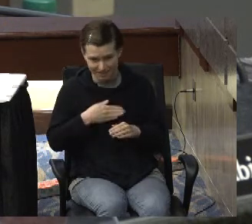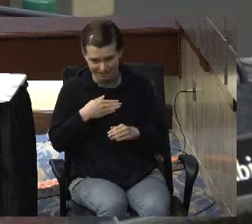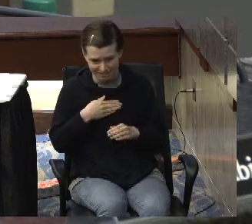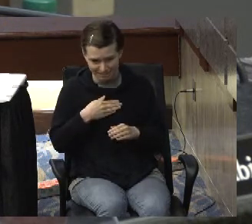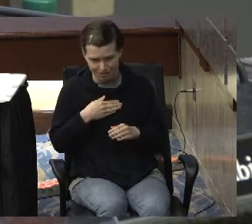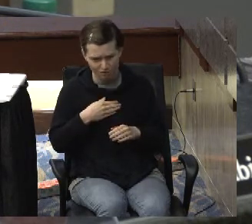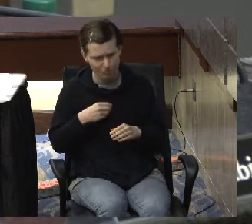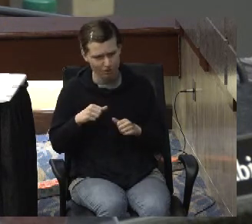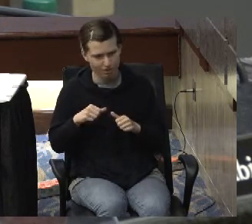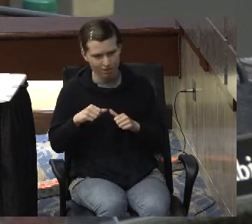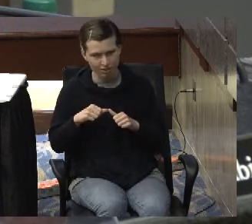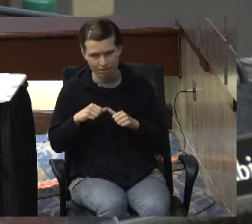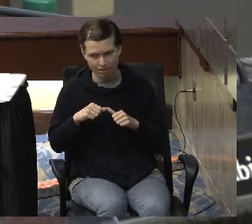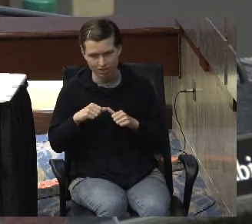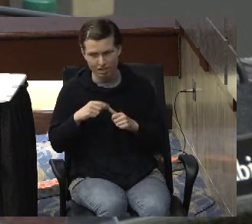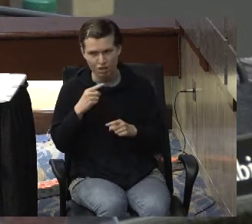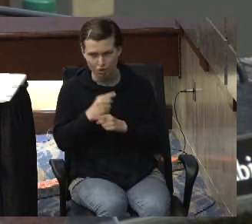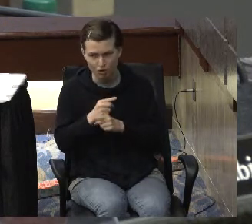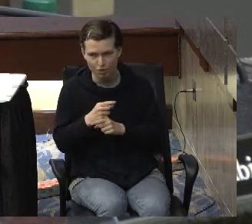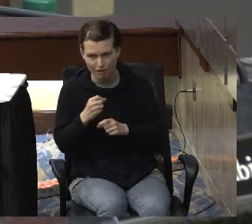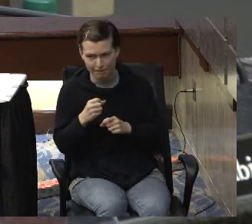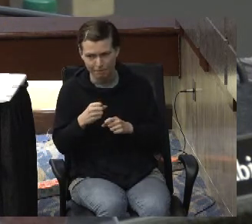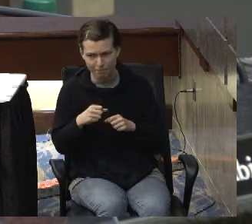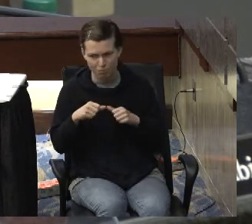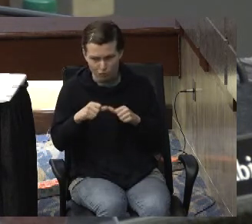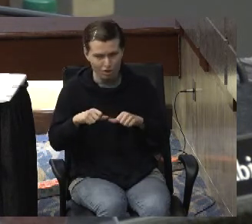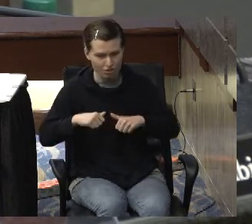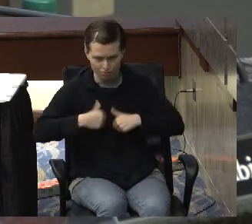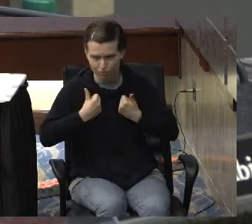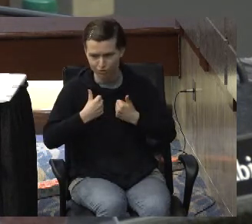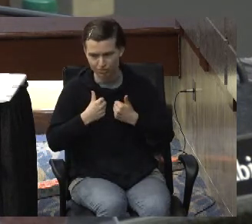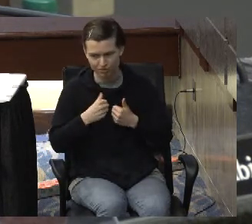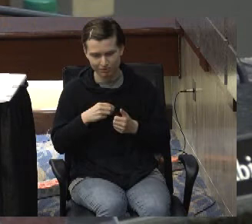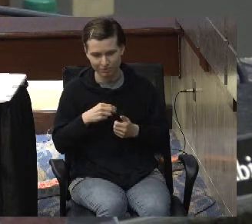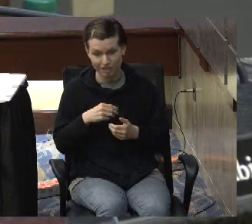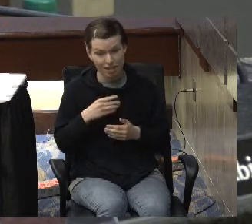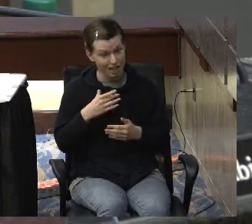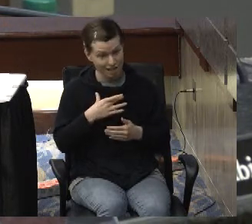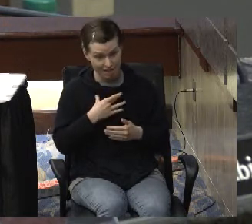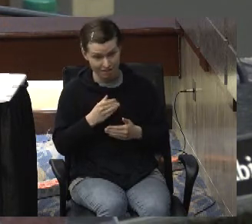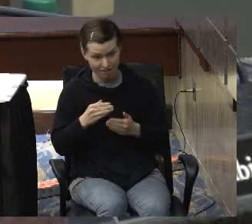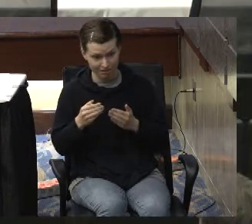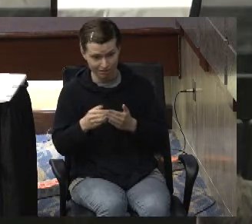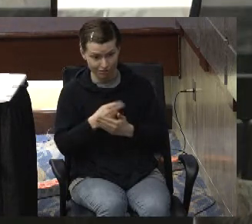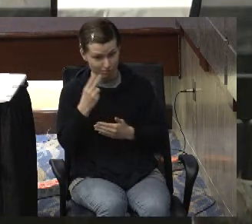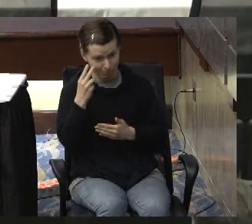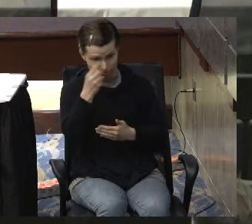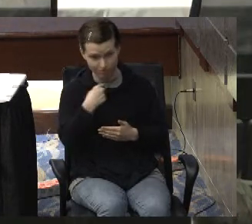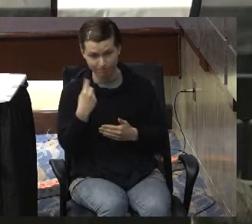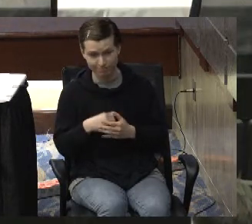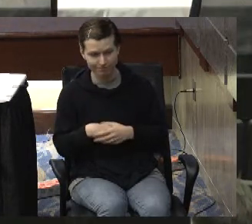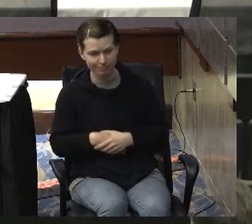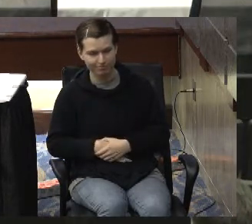us to do better. And Dr. Northcutt, I like the new look, so please keep it up.